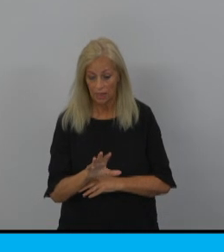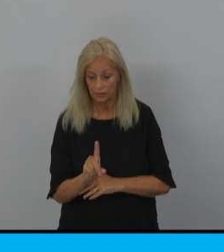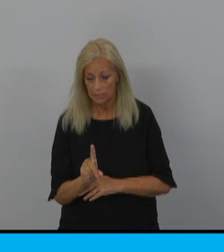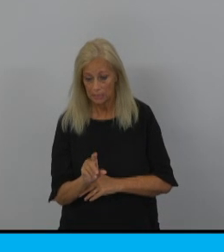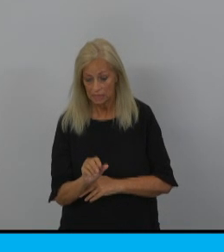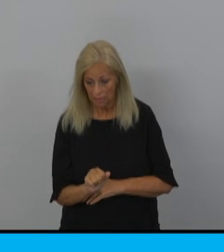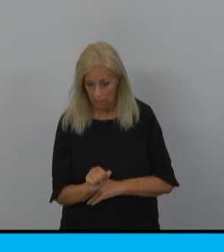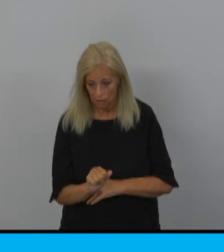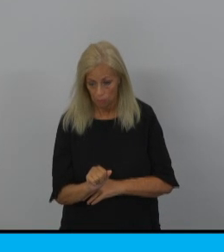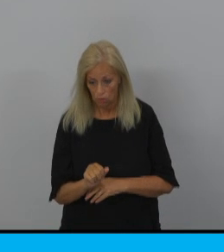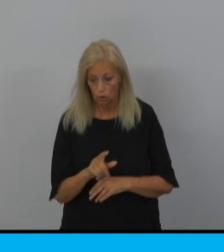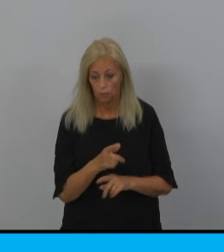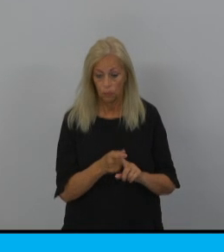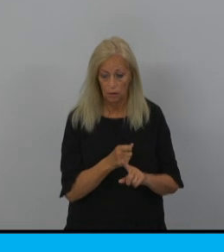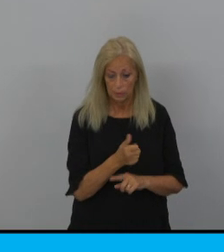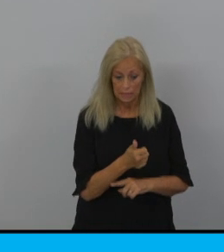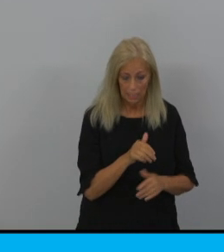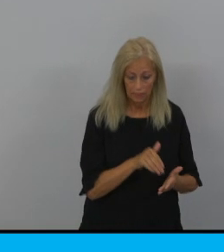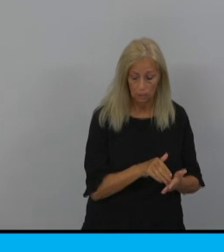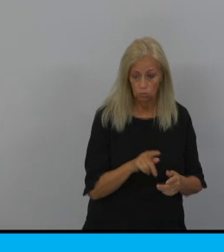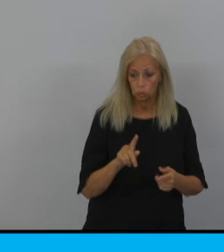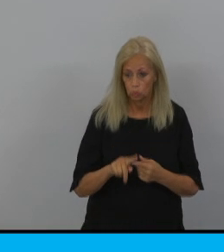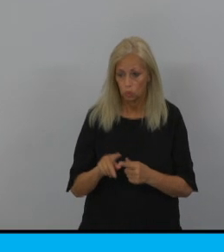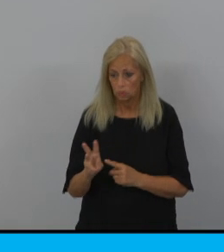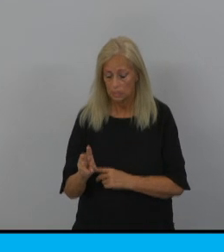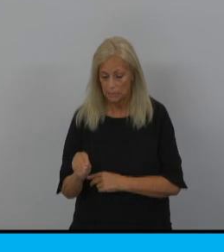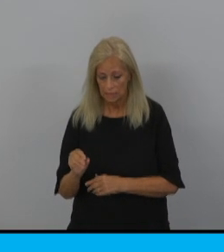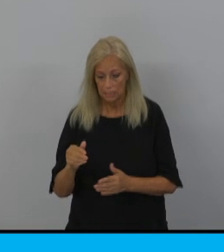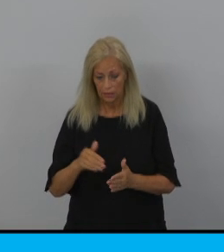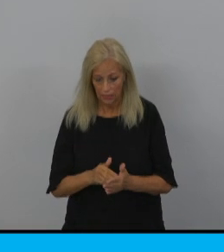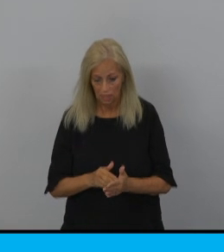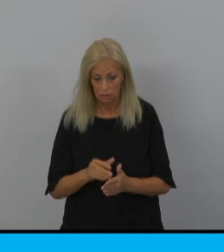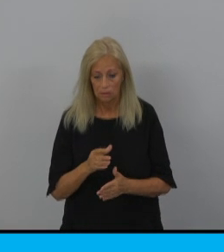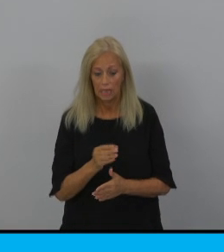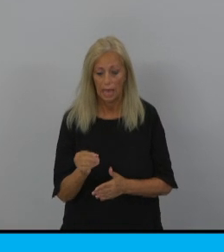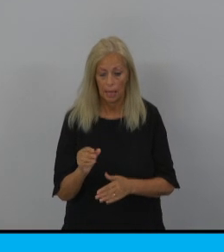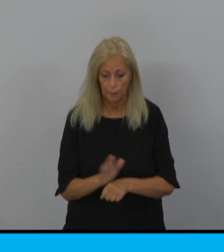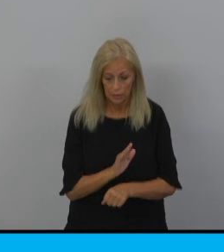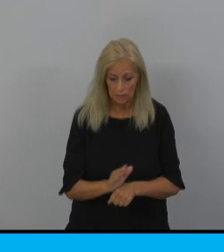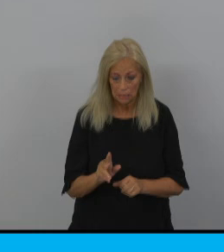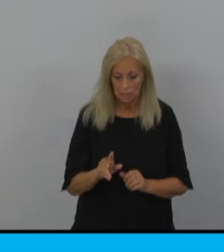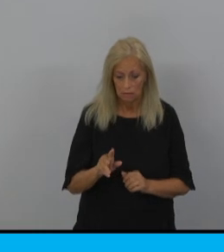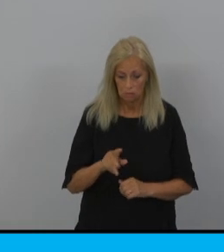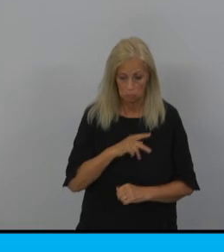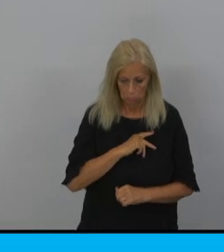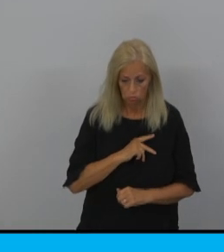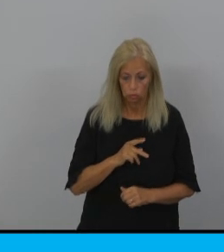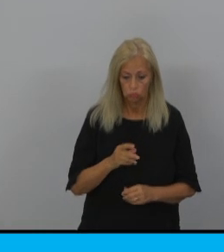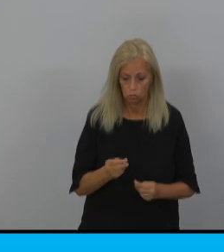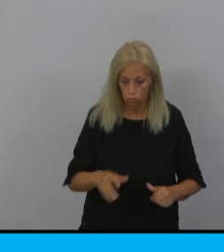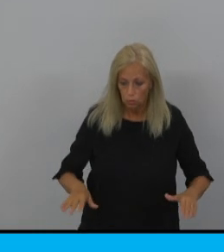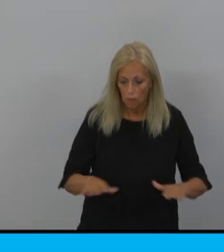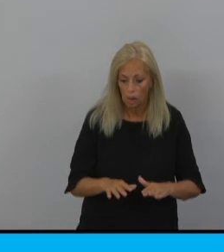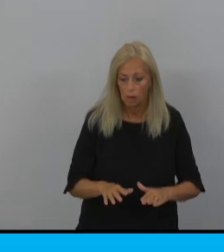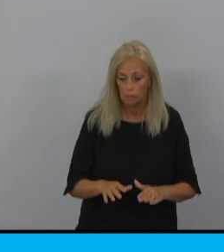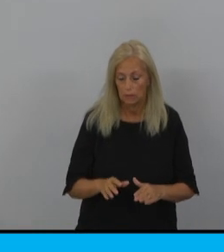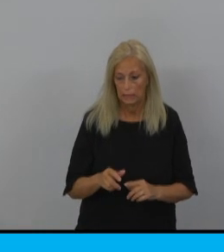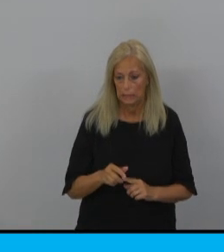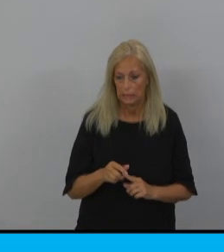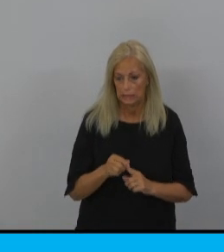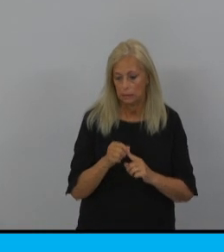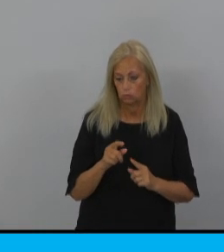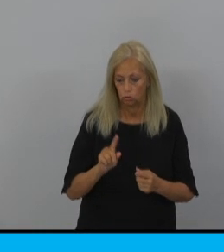10,000 to 60,000. And then they instituted a business personal property exemption of